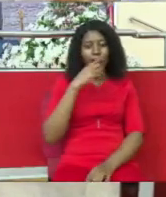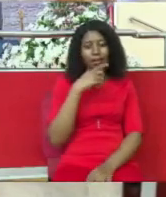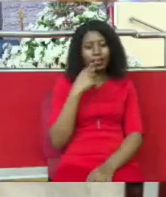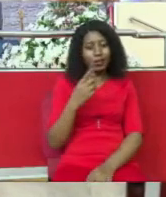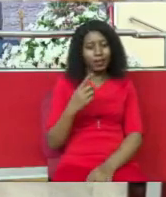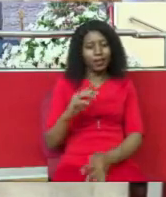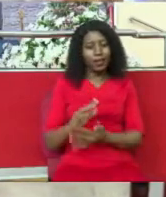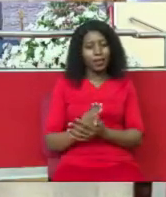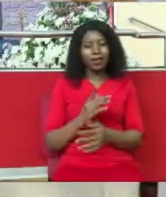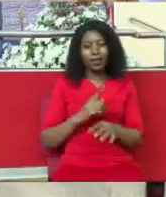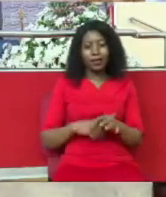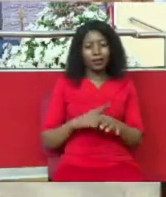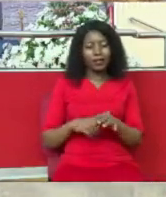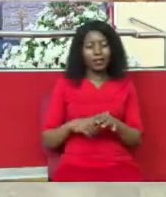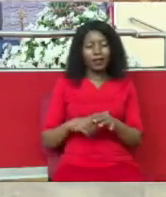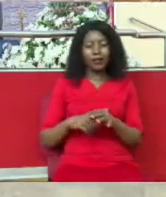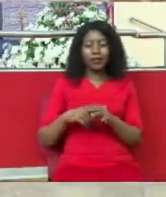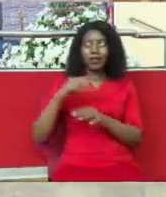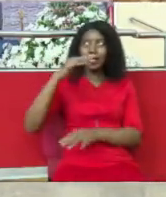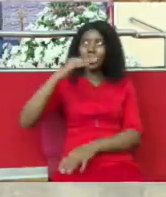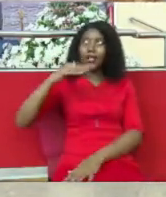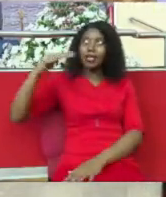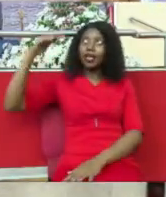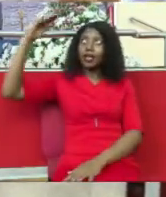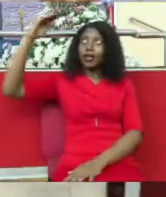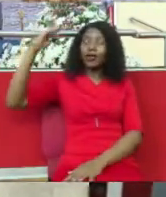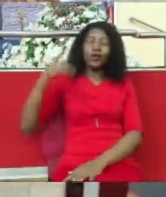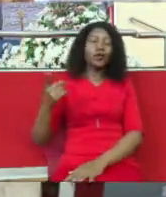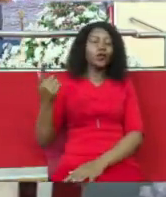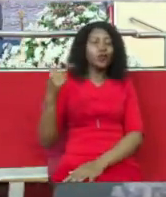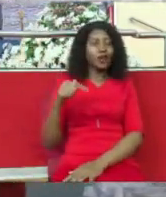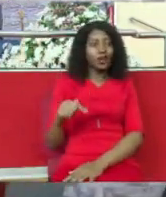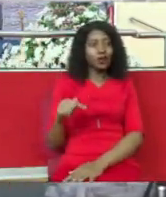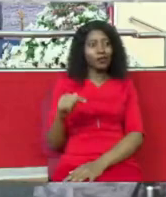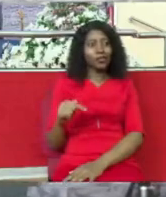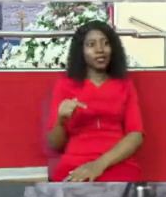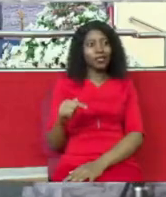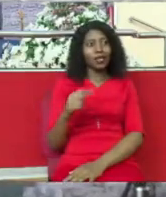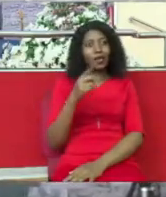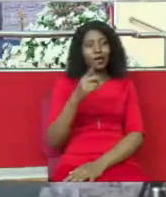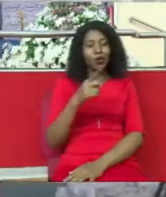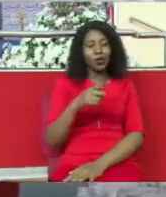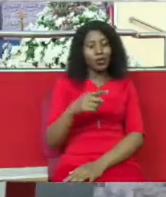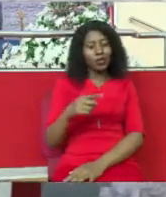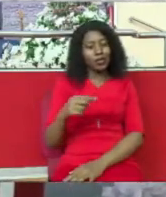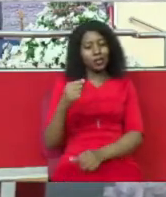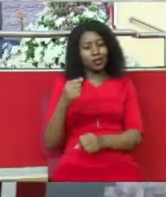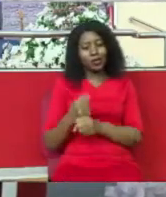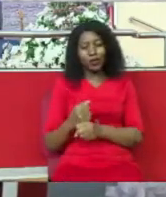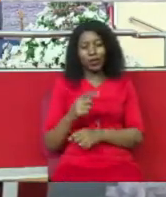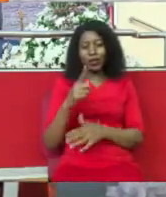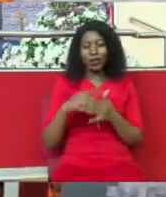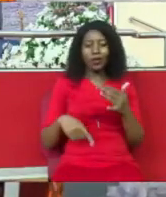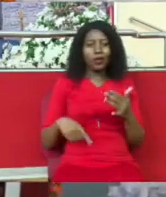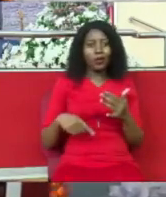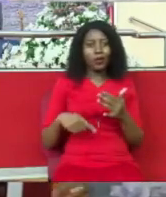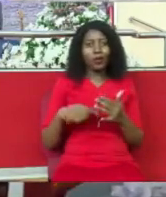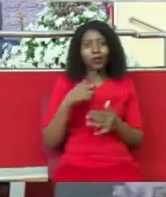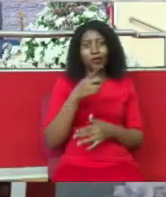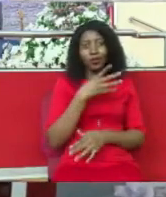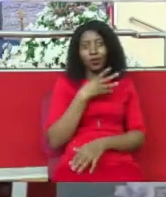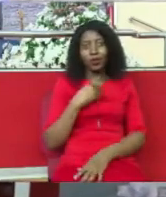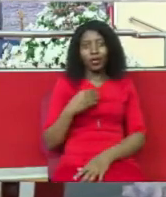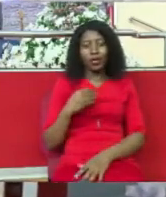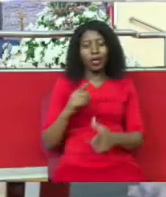wakati ile juu ya nyumba dira ya nyumba inakuja. You are just going around your business but the roof decides to